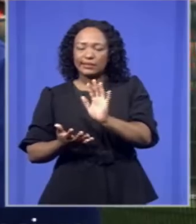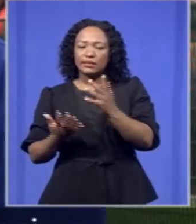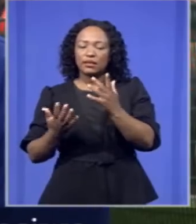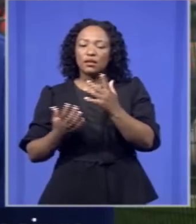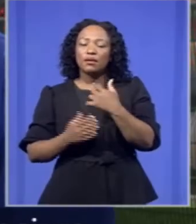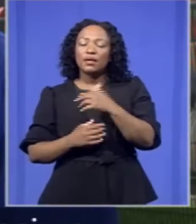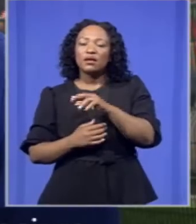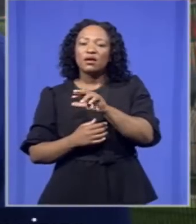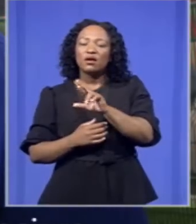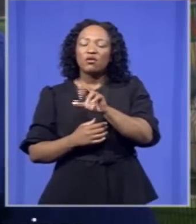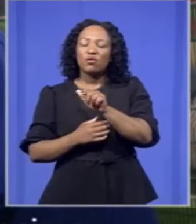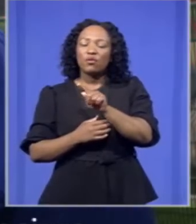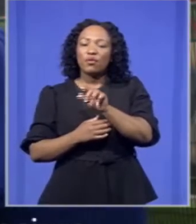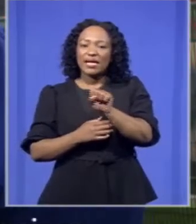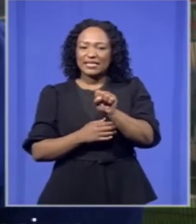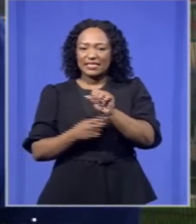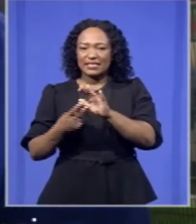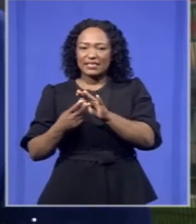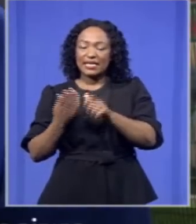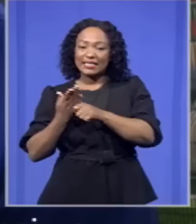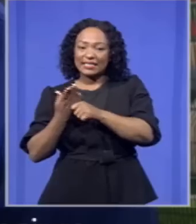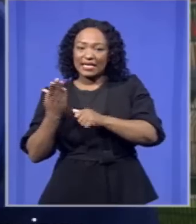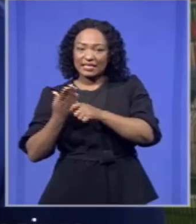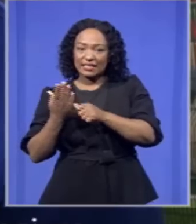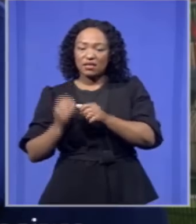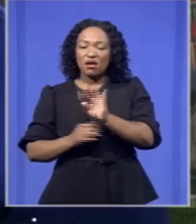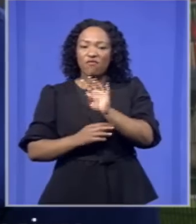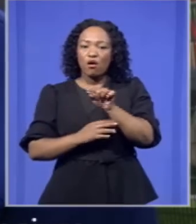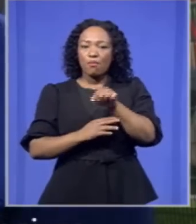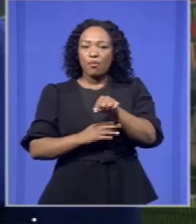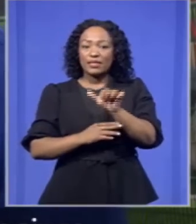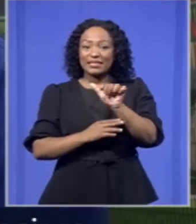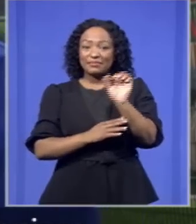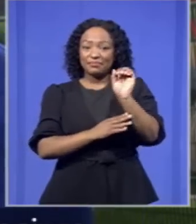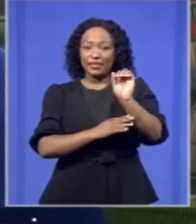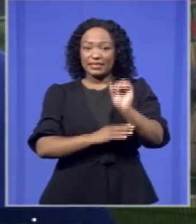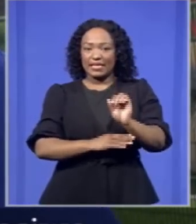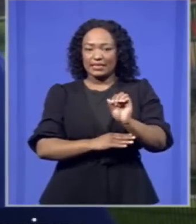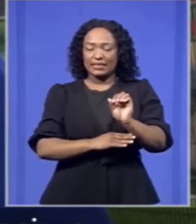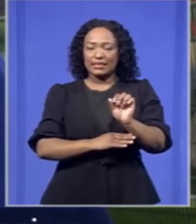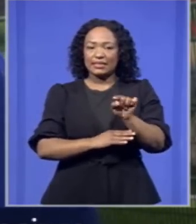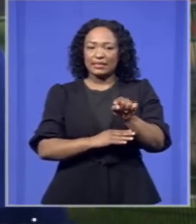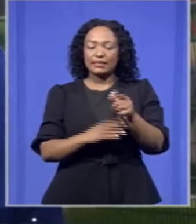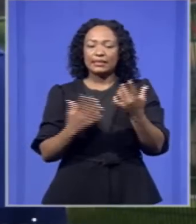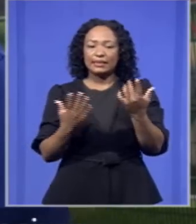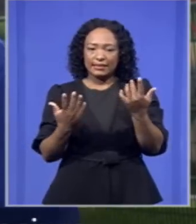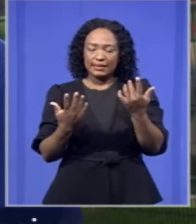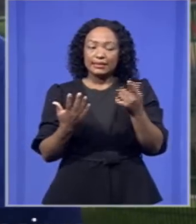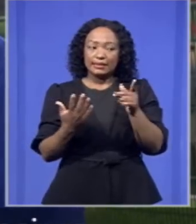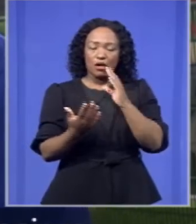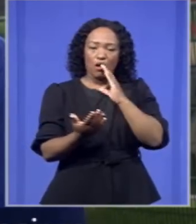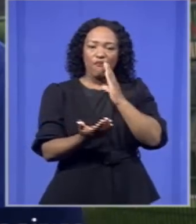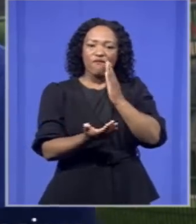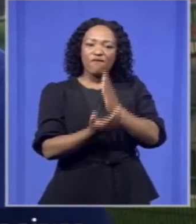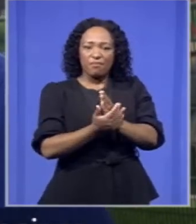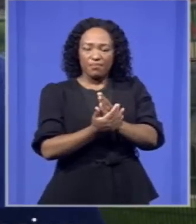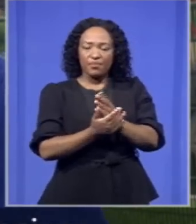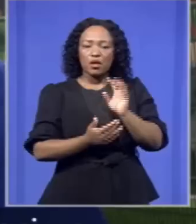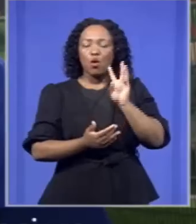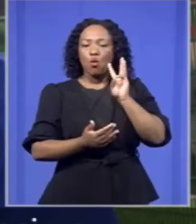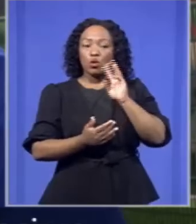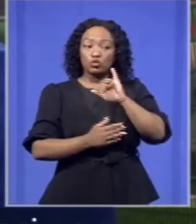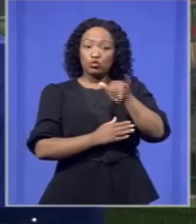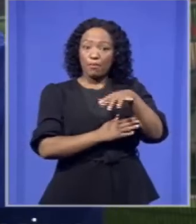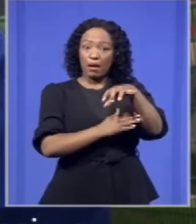rates and taxes, which we have kept them at 4.6%, which still confirms that Joburg remains